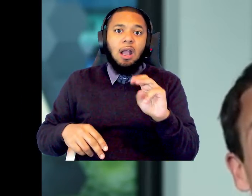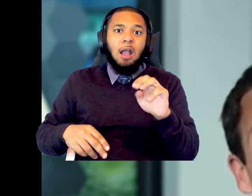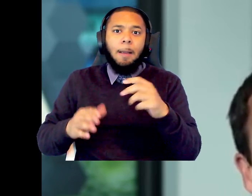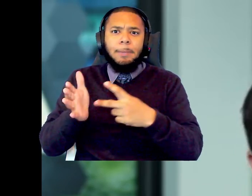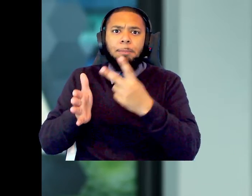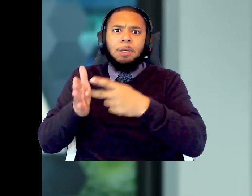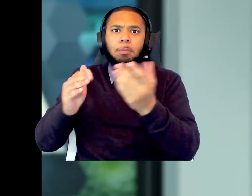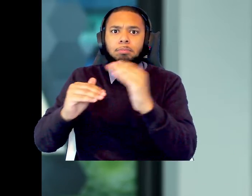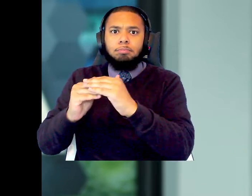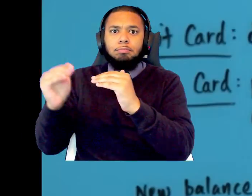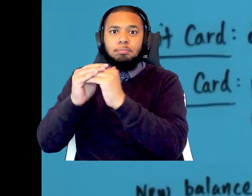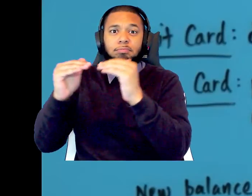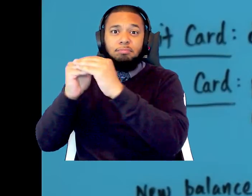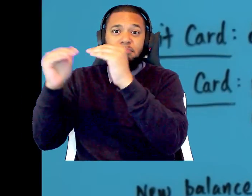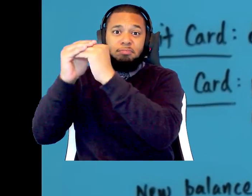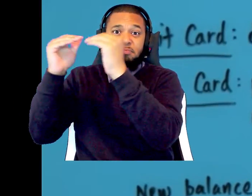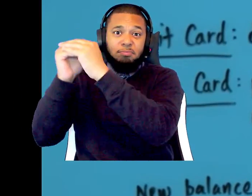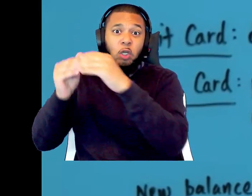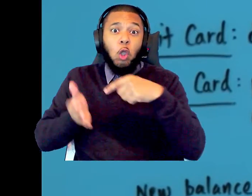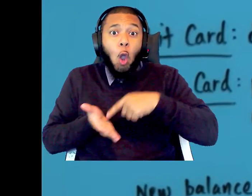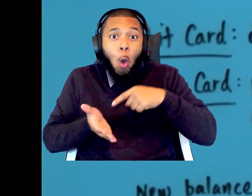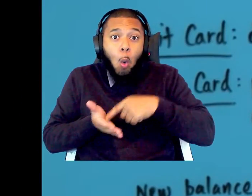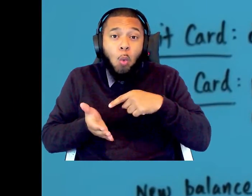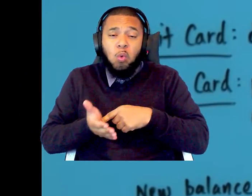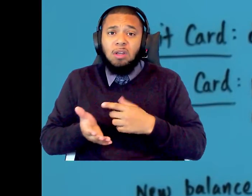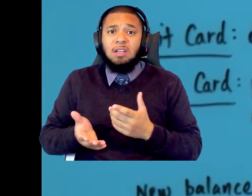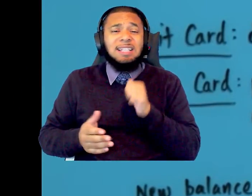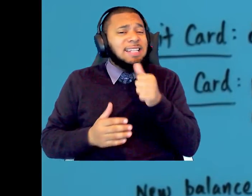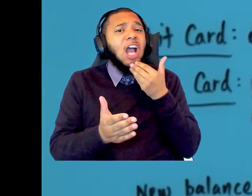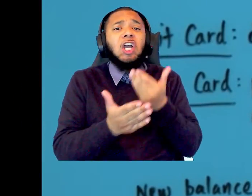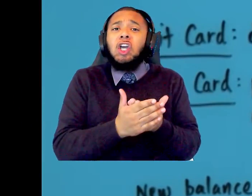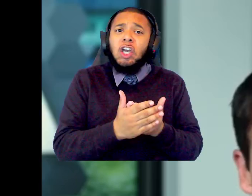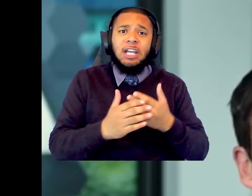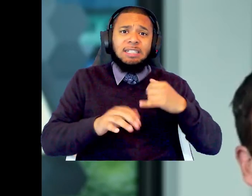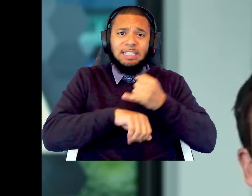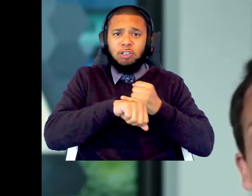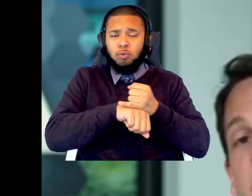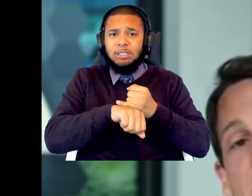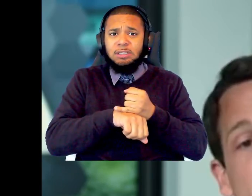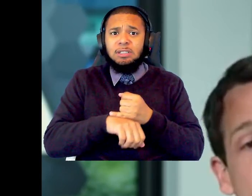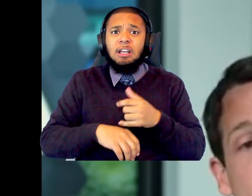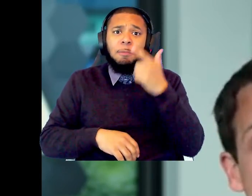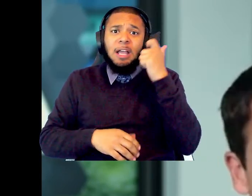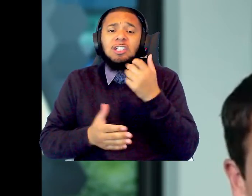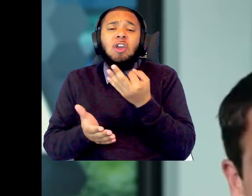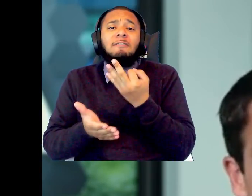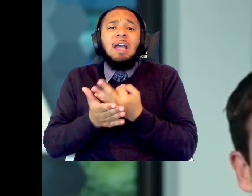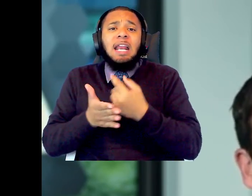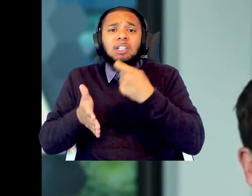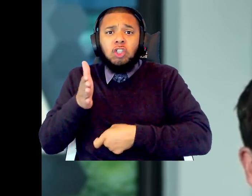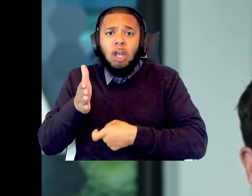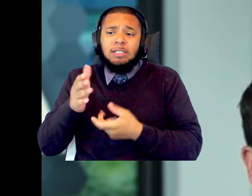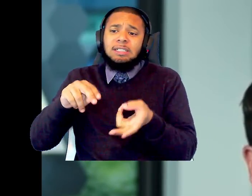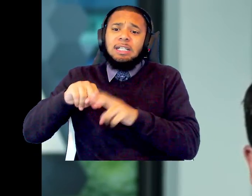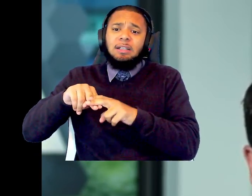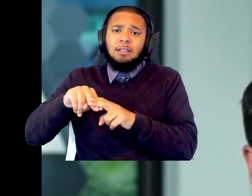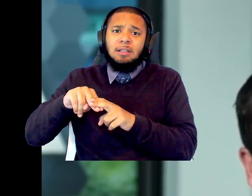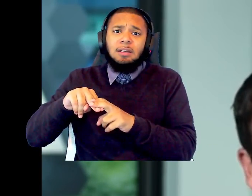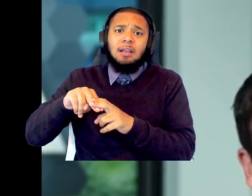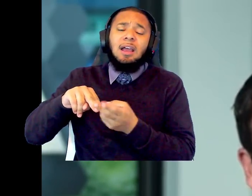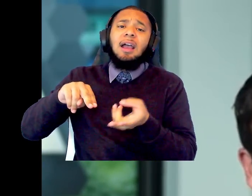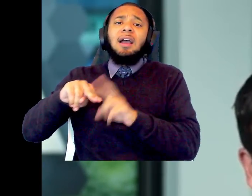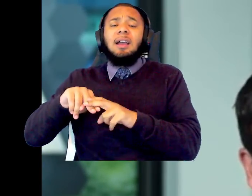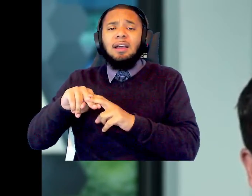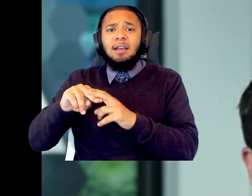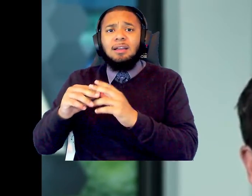will exponentially grow because this finance charge will add to this, and then you'll get an increase in finance